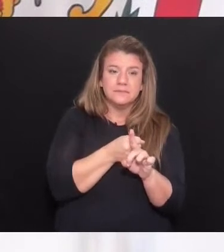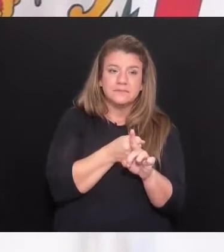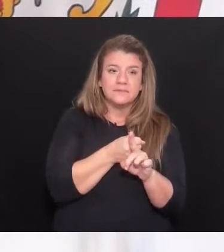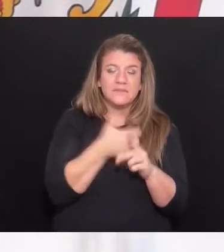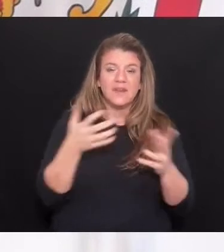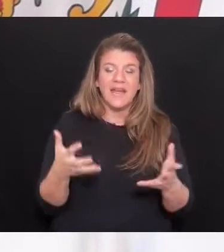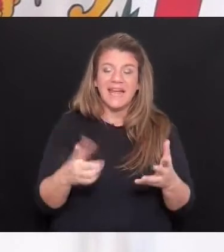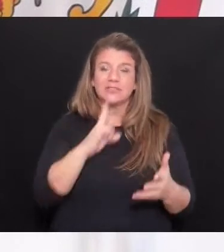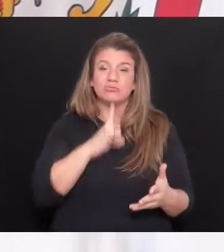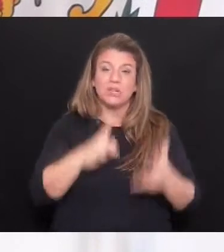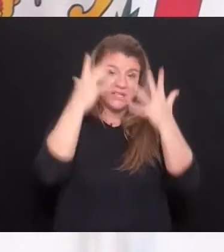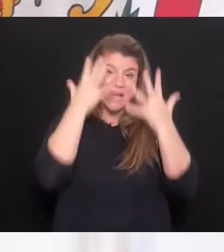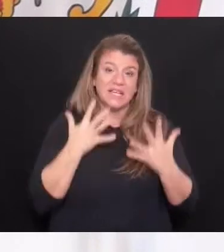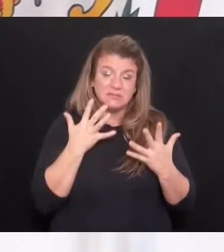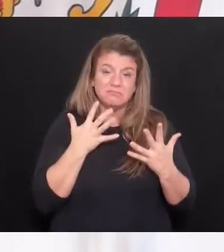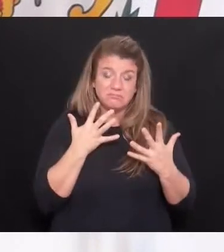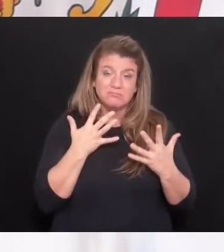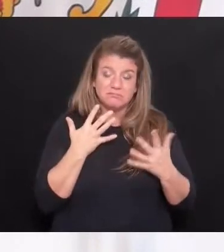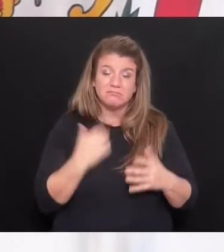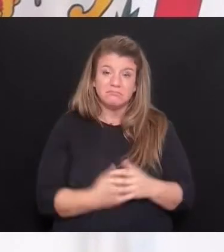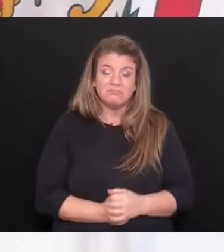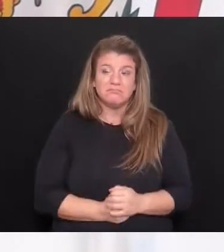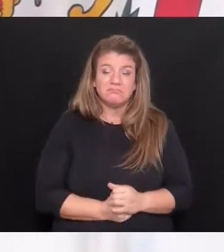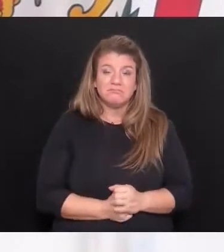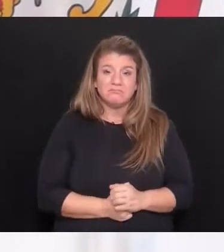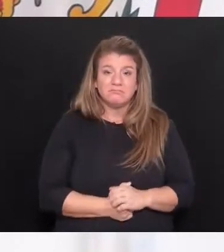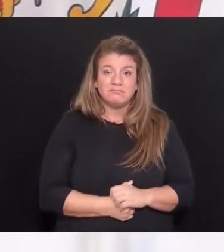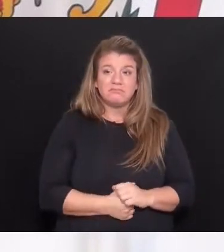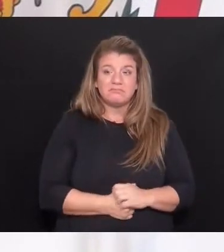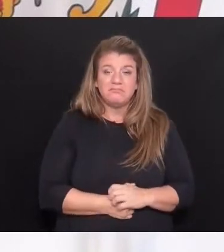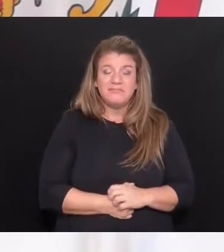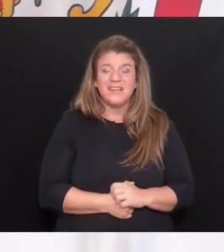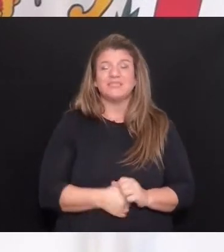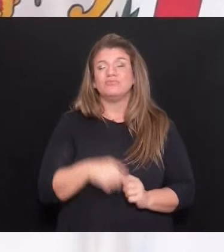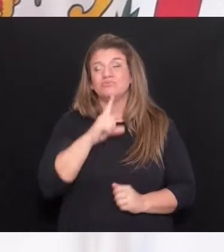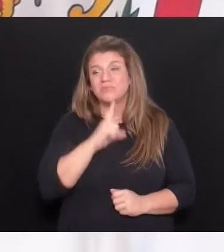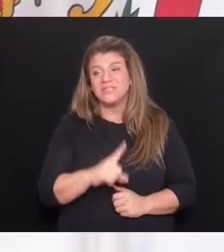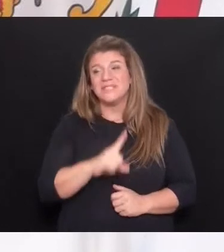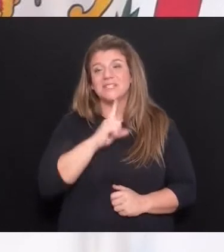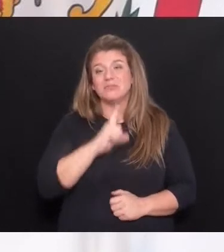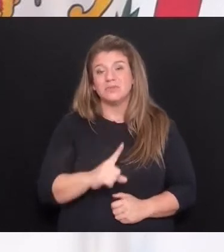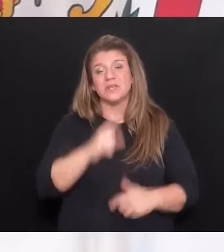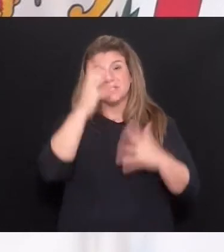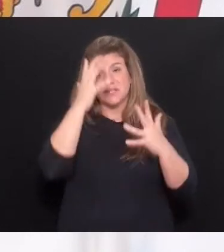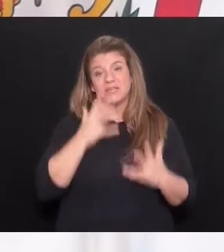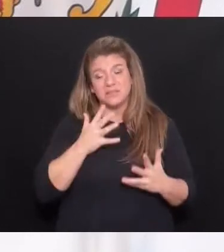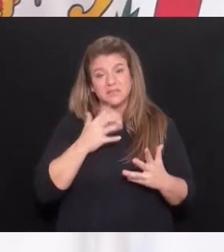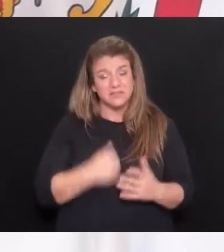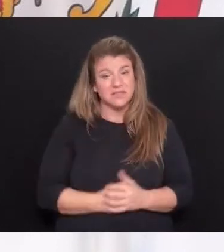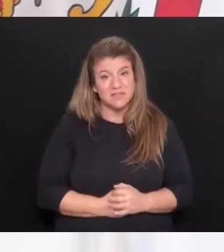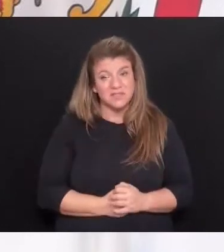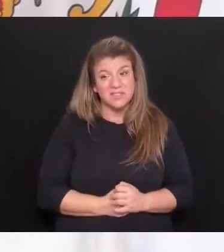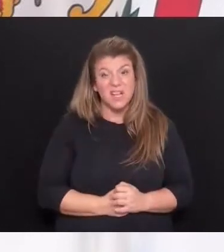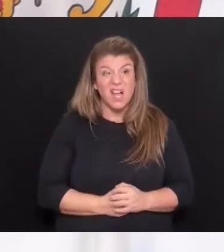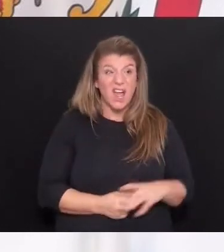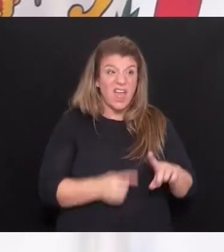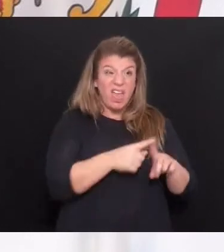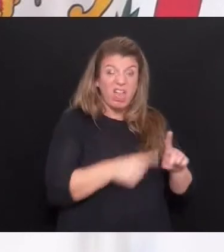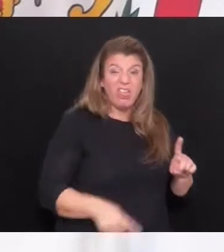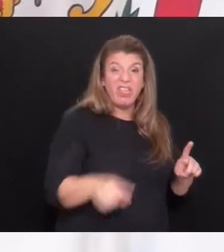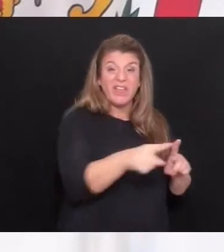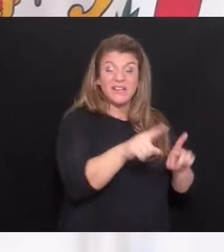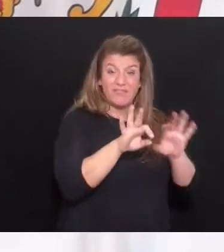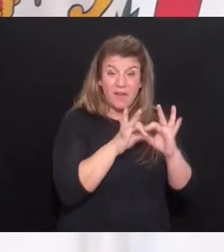it's really sad. It's really, really sad. And to these families right